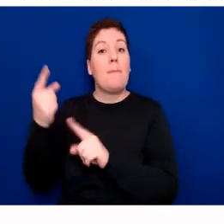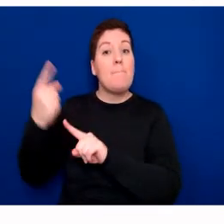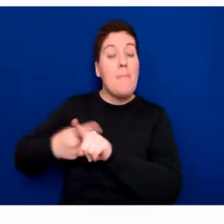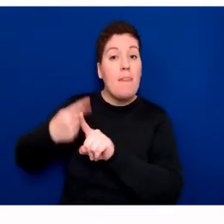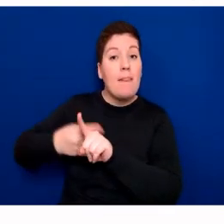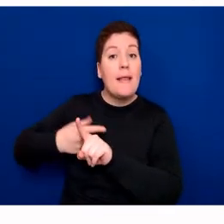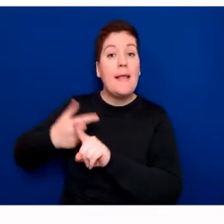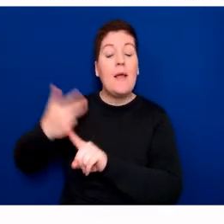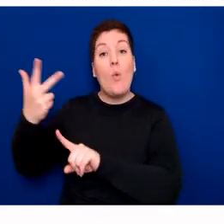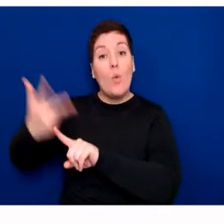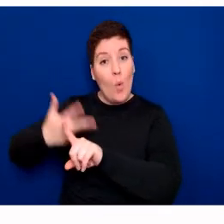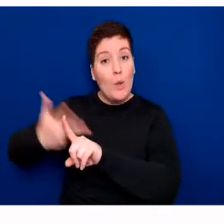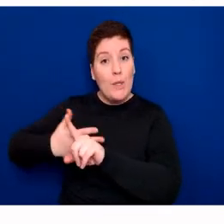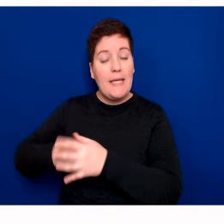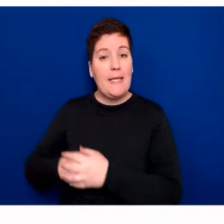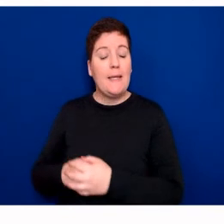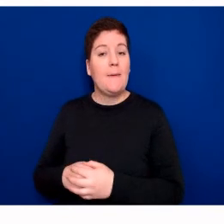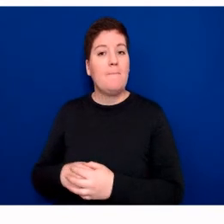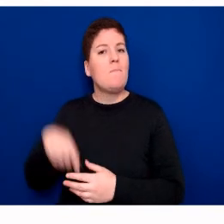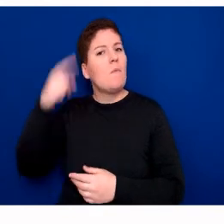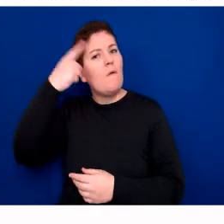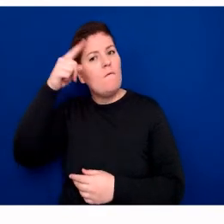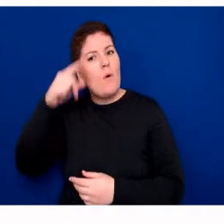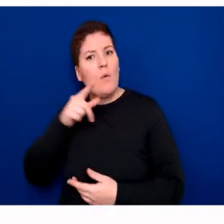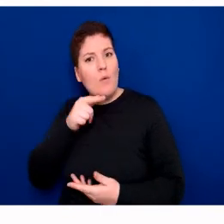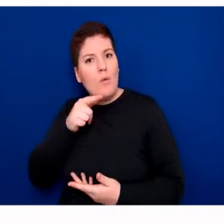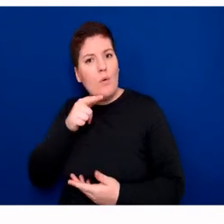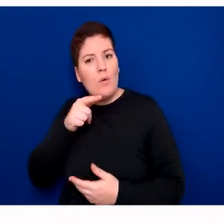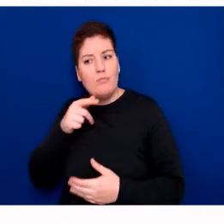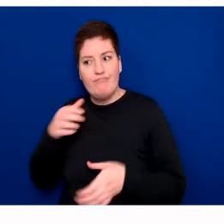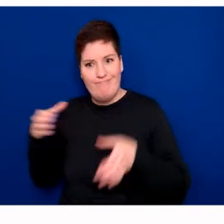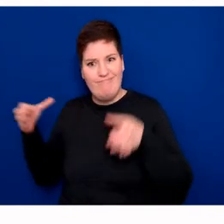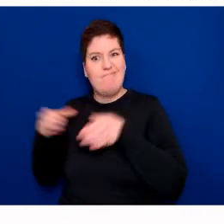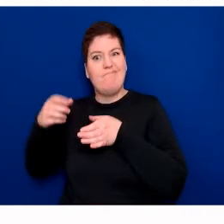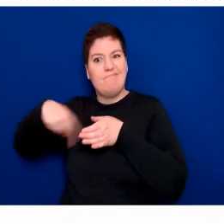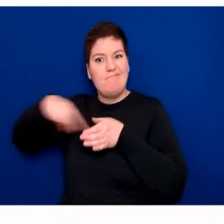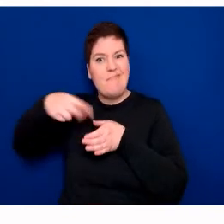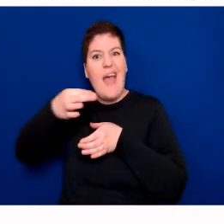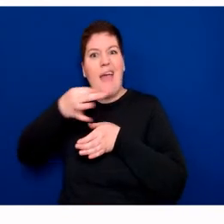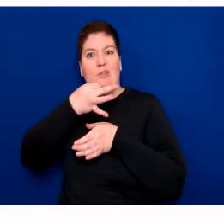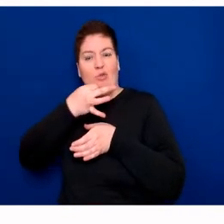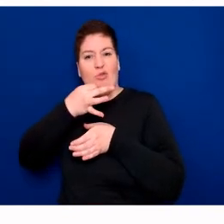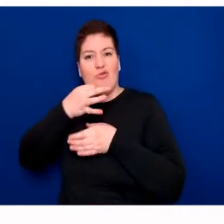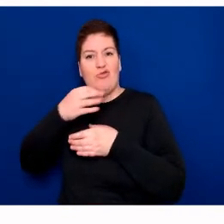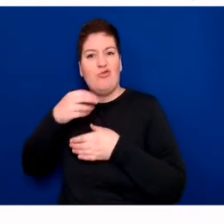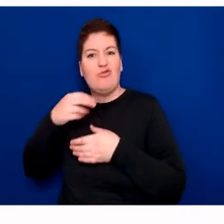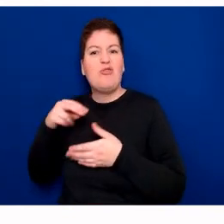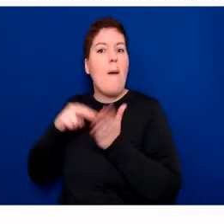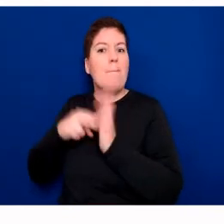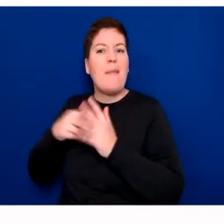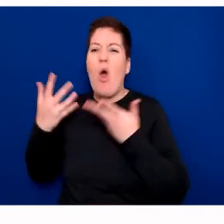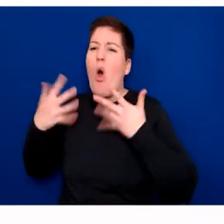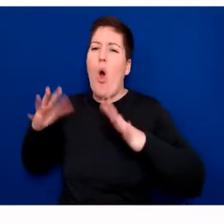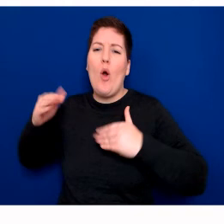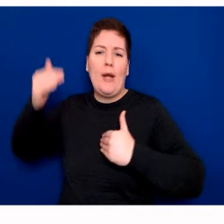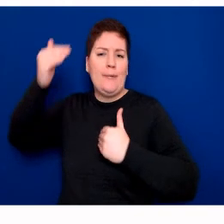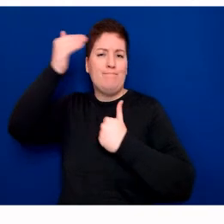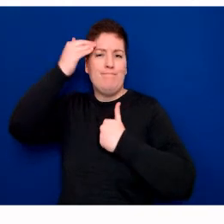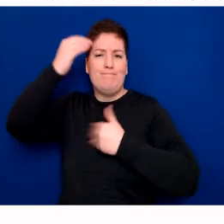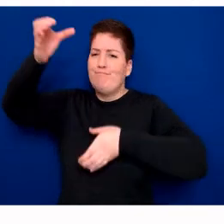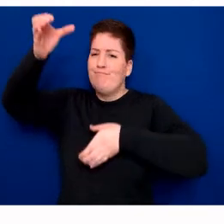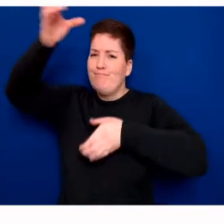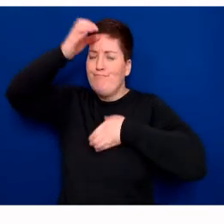scholars, and are intended for an expert audience, written in a specialized language. It also assumes prior knowledge of